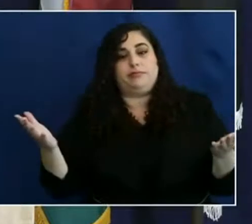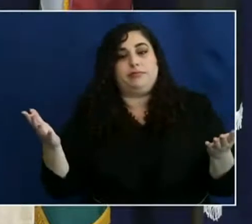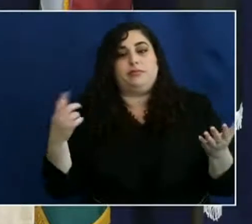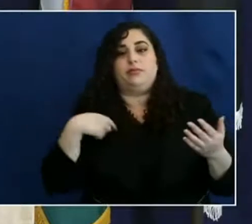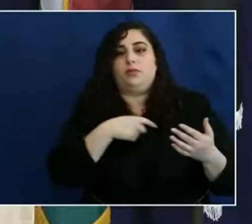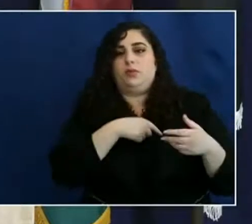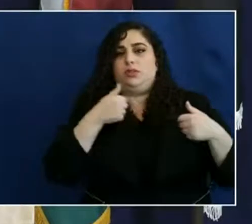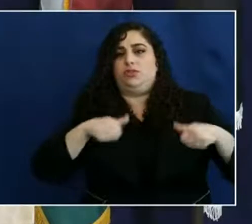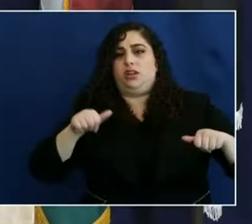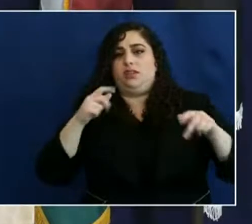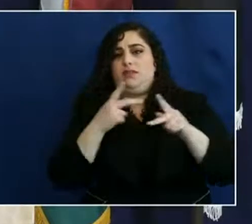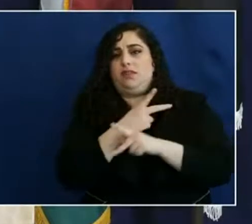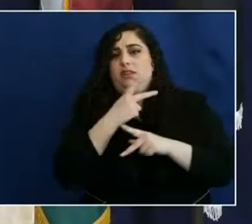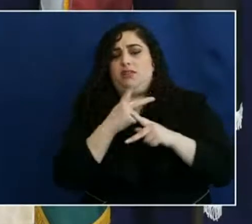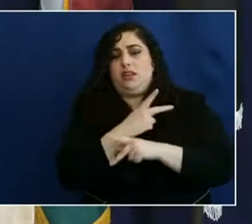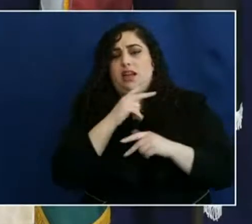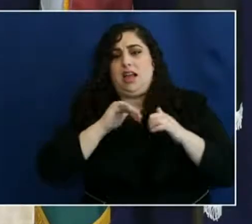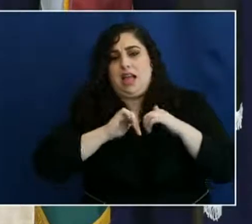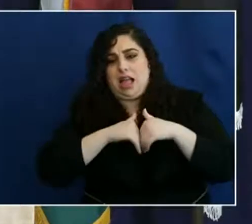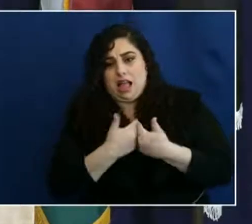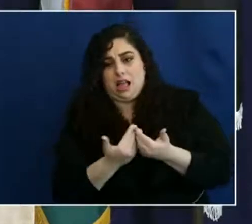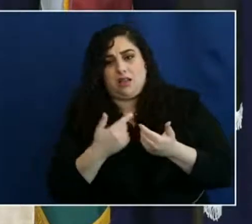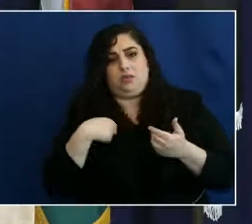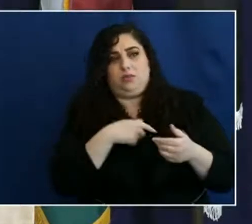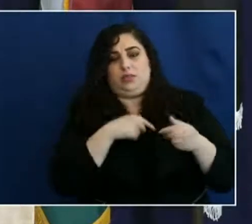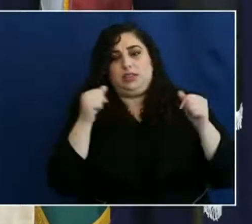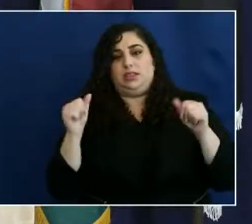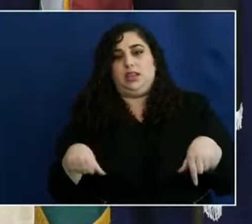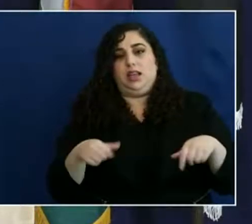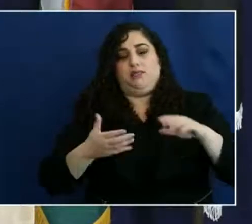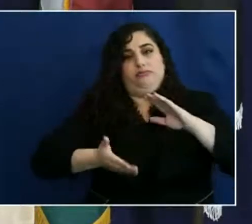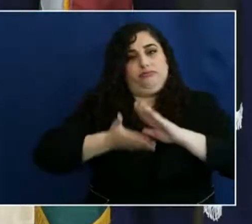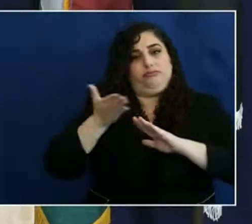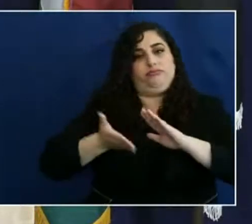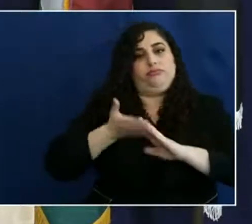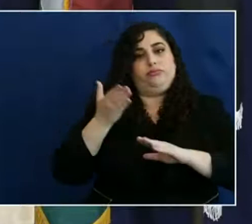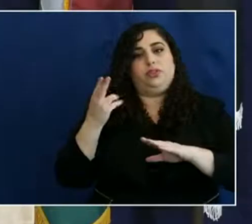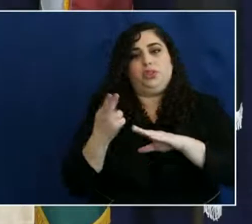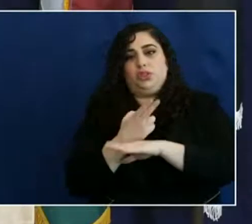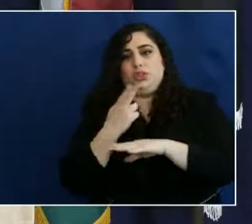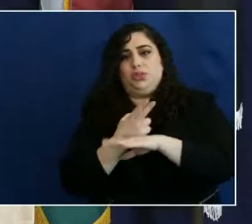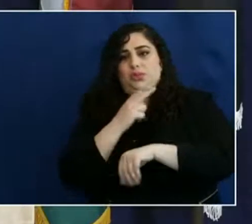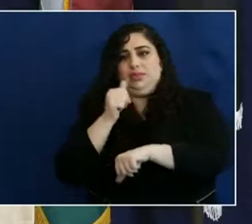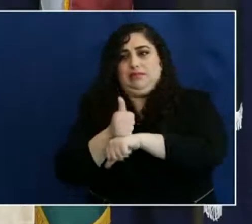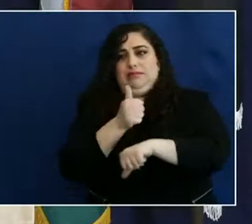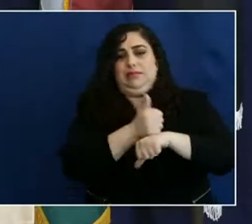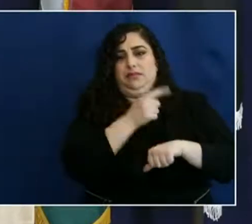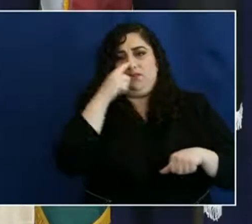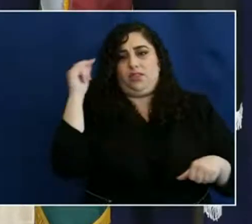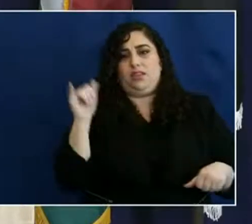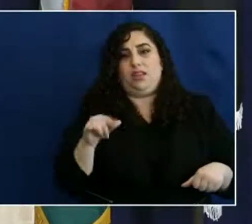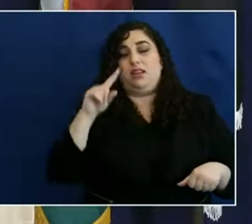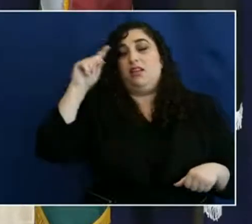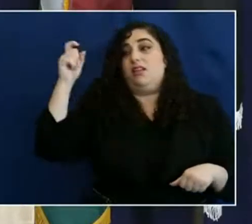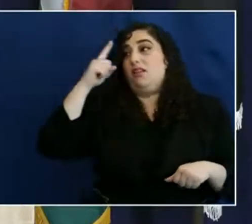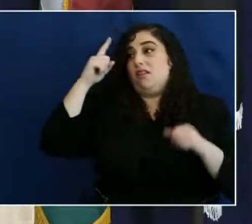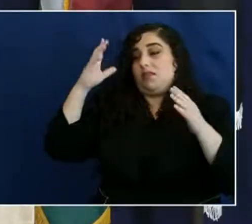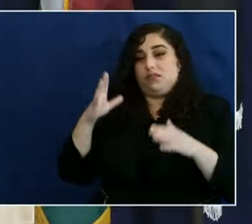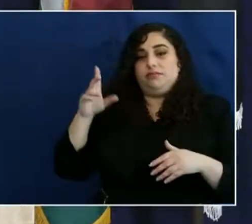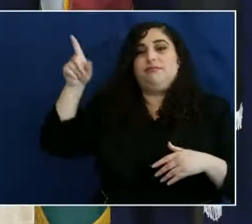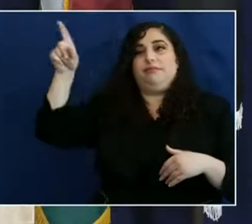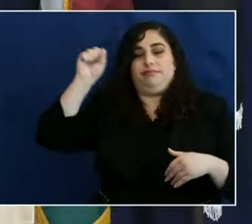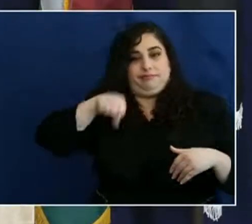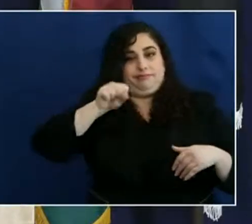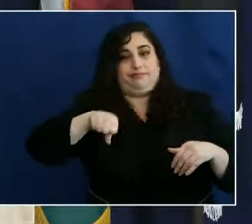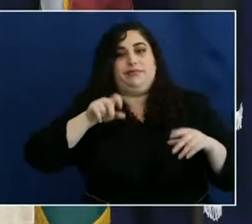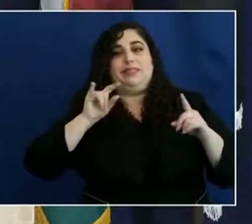figure out how we will operationalize that action. So the governor did announce that, and again, we're trying to figure